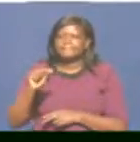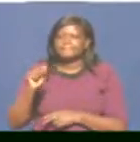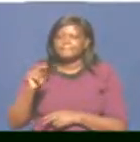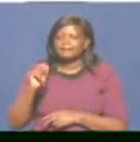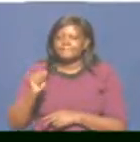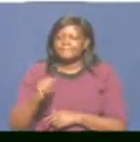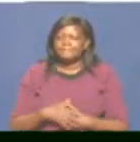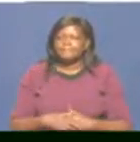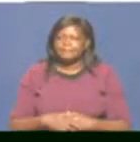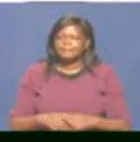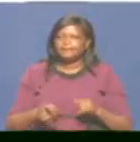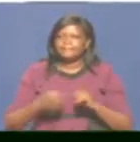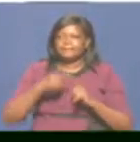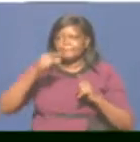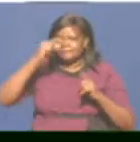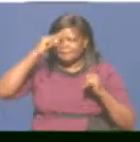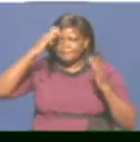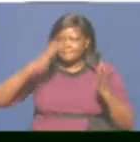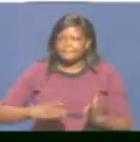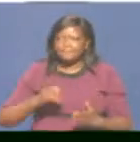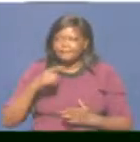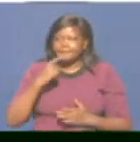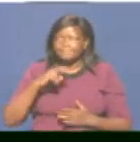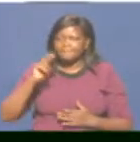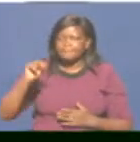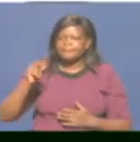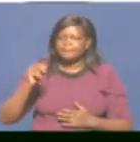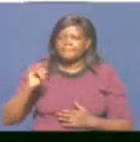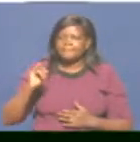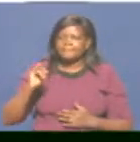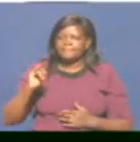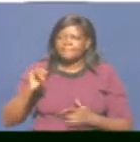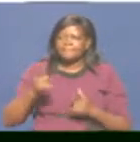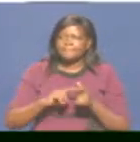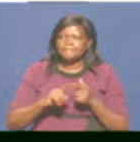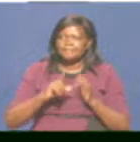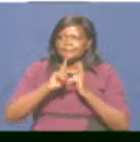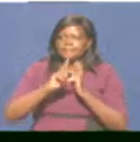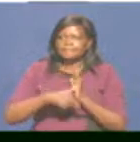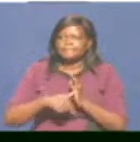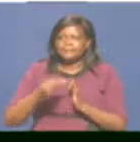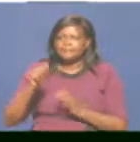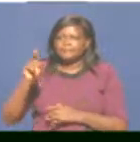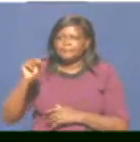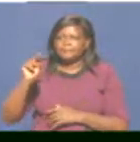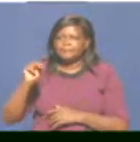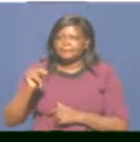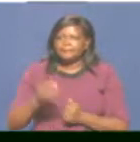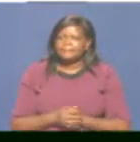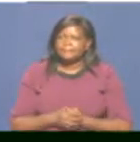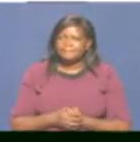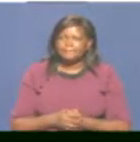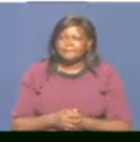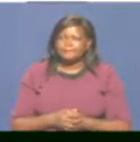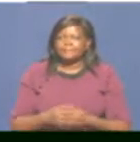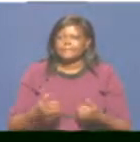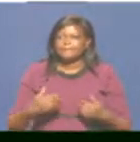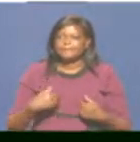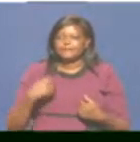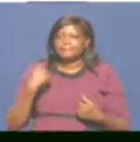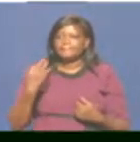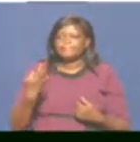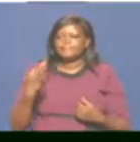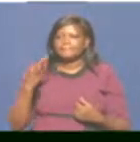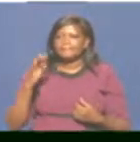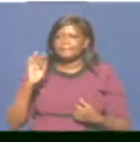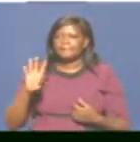The first governor was Joseph Ndathi, who was succeeded by Anne Waiguru. Kirinyaga County has